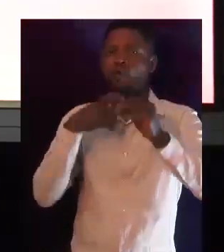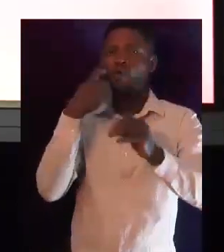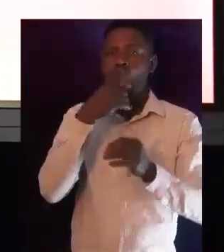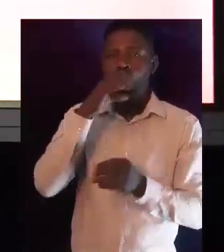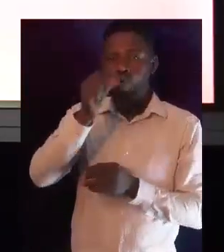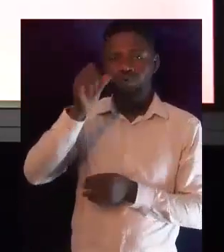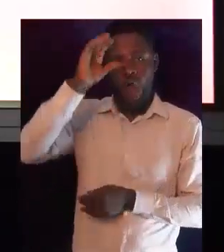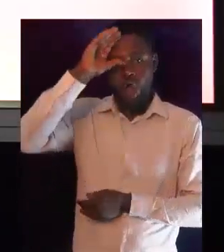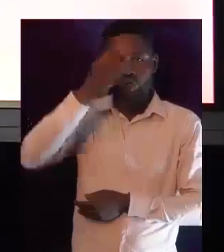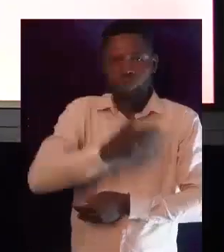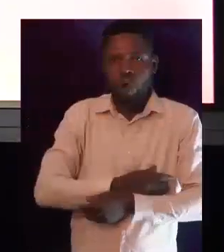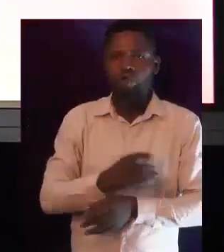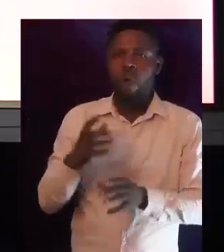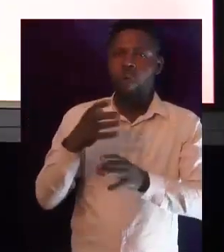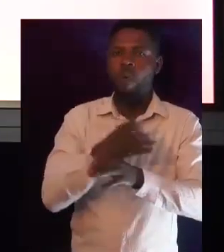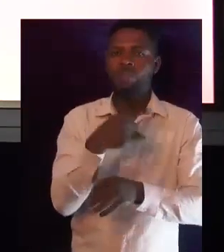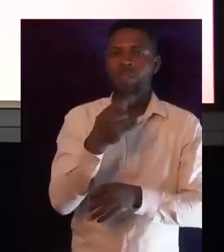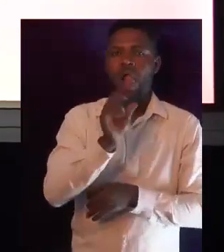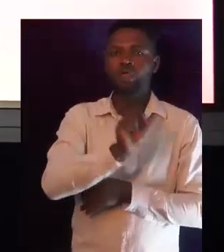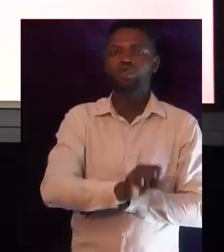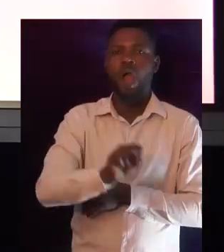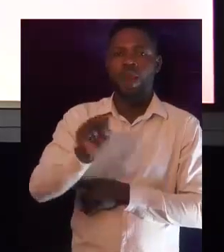son won the scholarship.